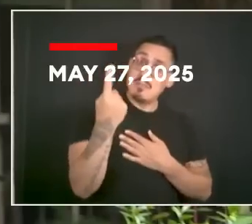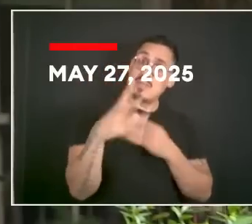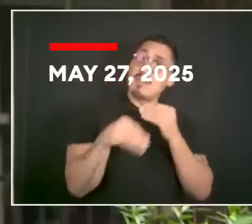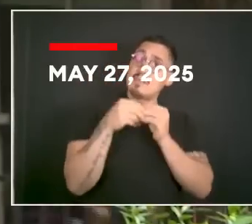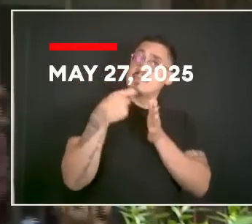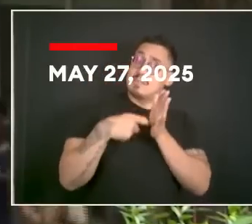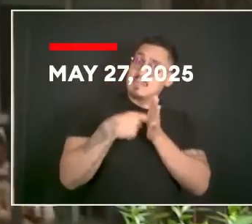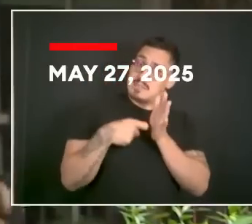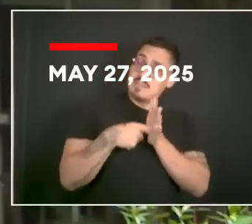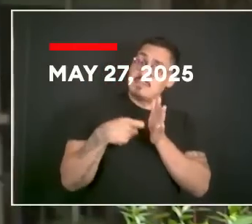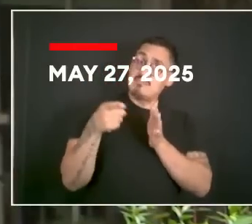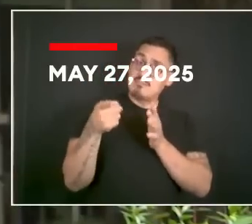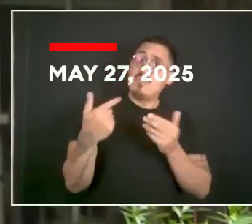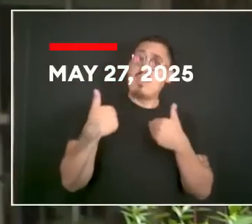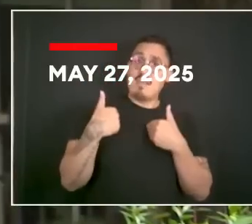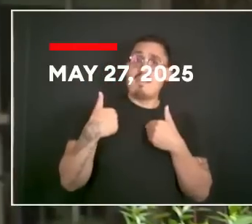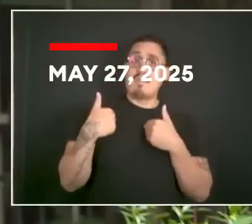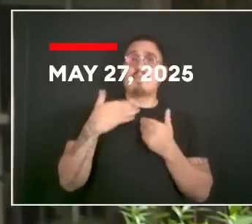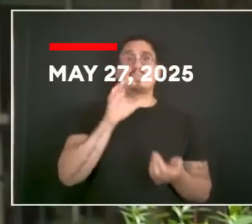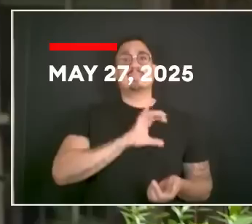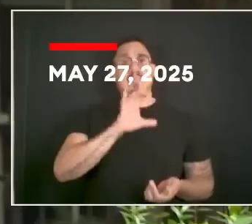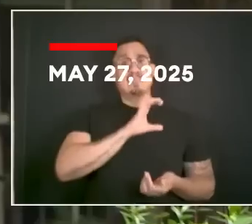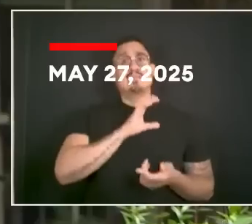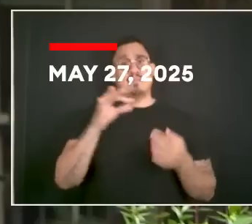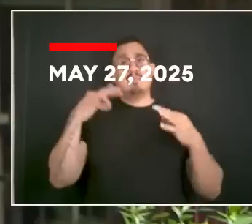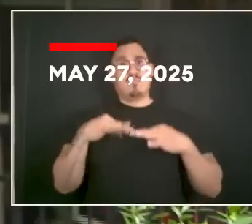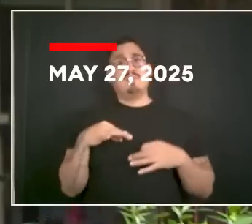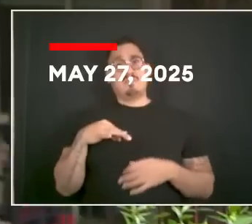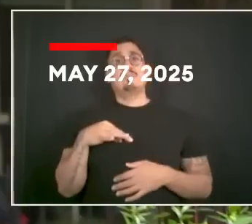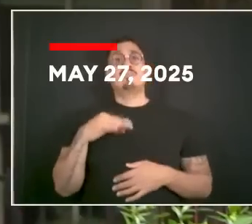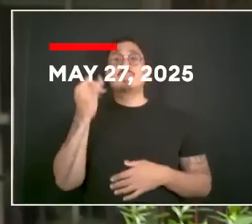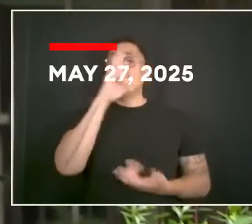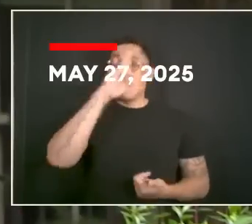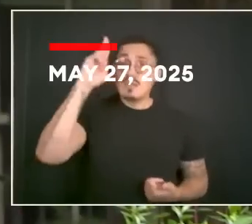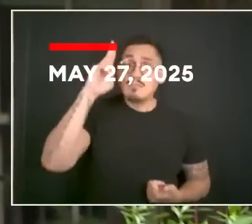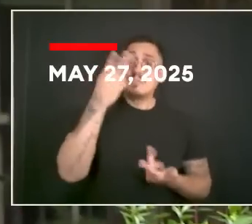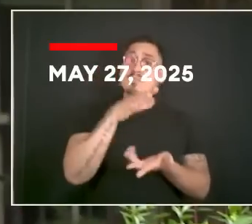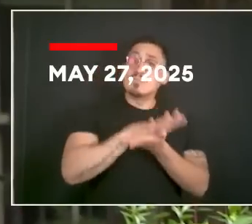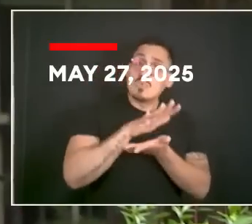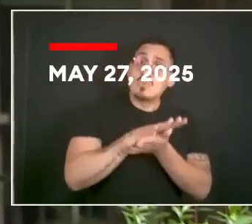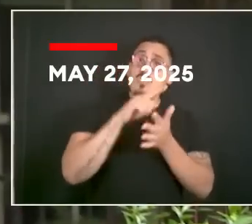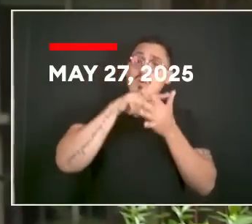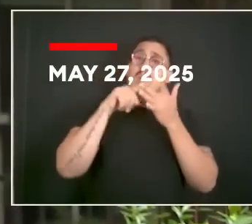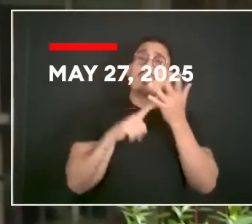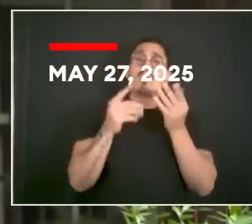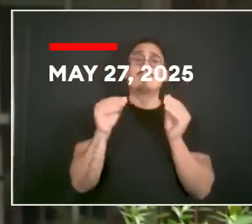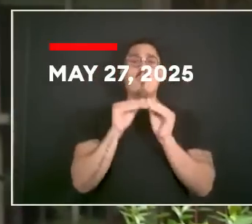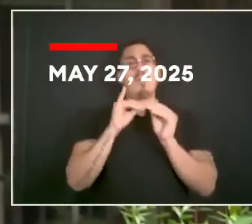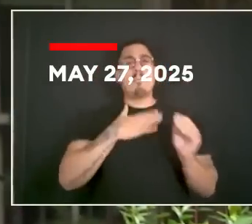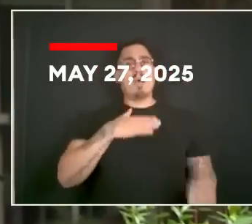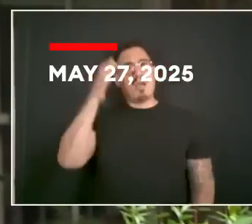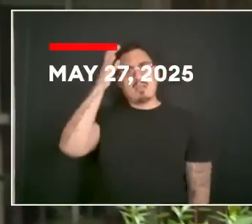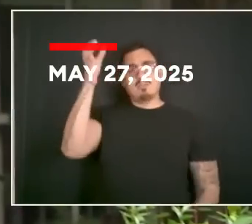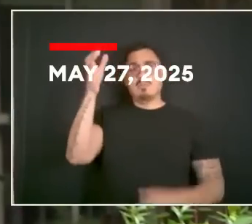should have a right to go to the hospital if they're sick, and all the other things that I've stated over and over again. So your question is, do you think I think it would discourage? No,